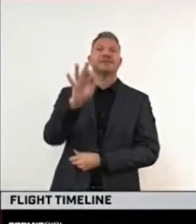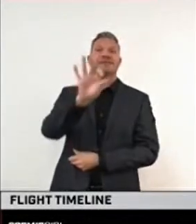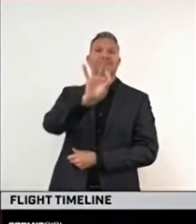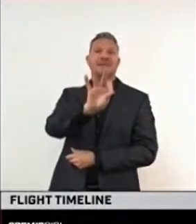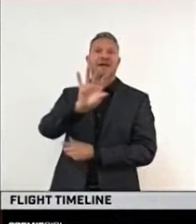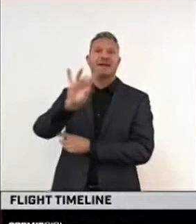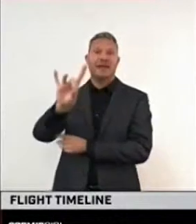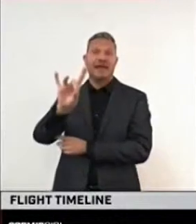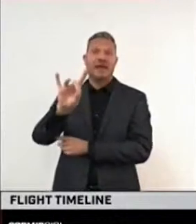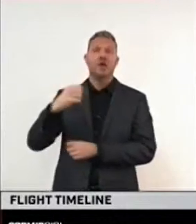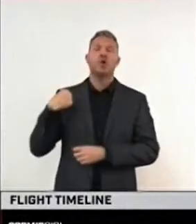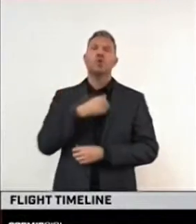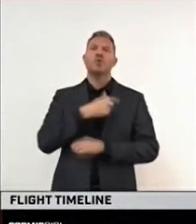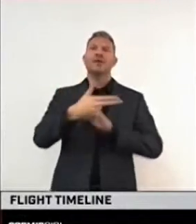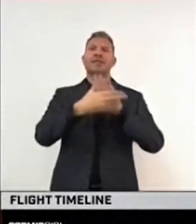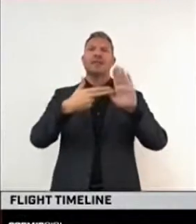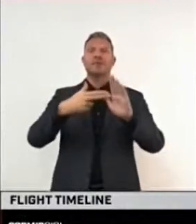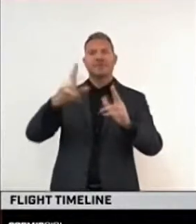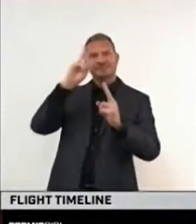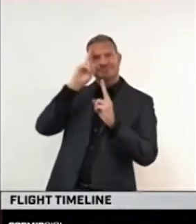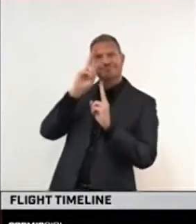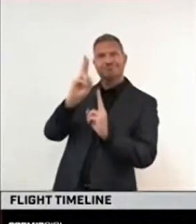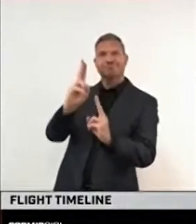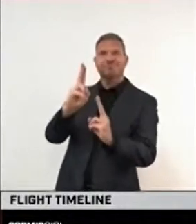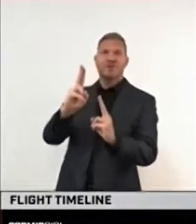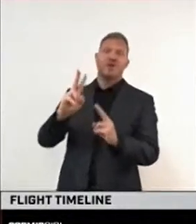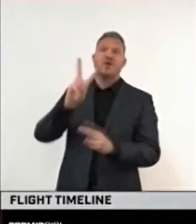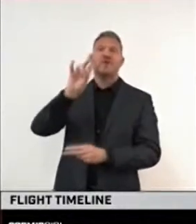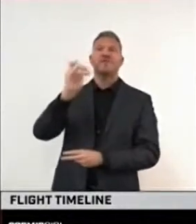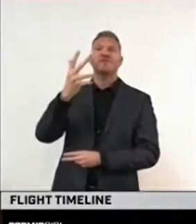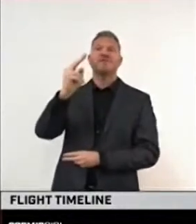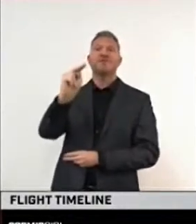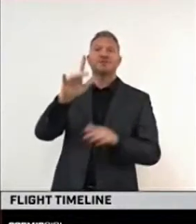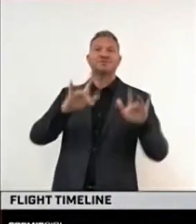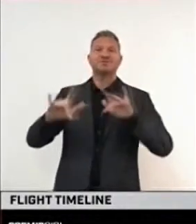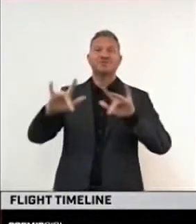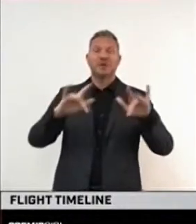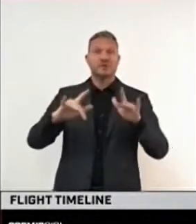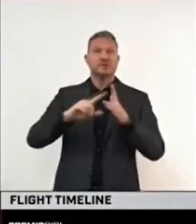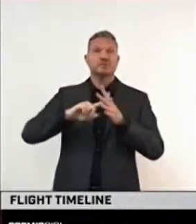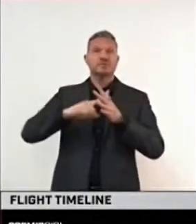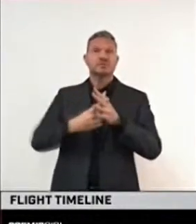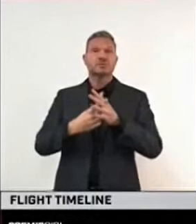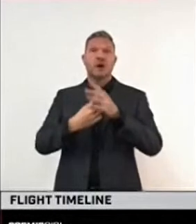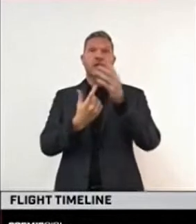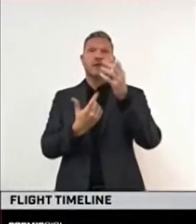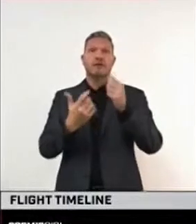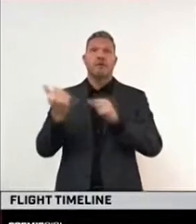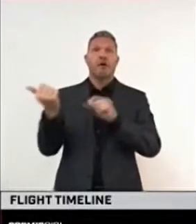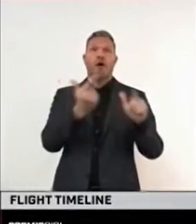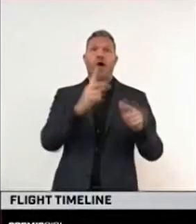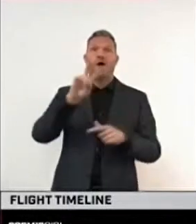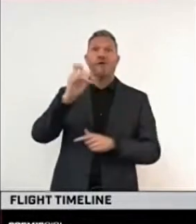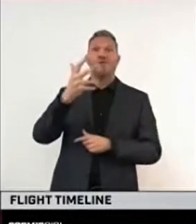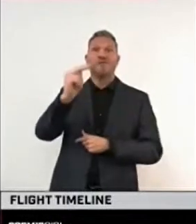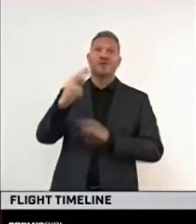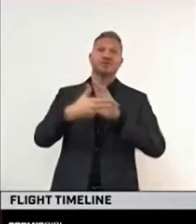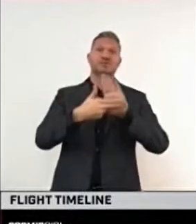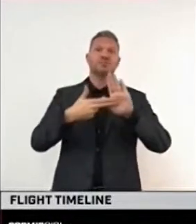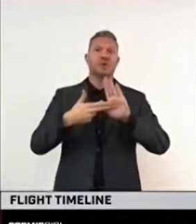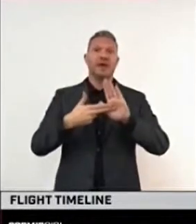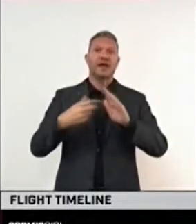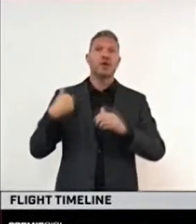the Clouds to pay homage to Virgin Records, the company that started the Virgin brand. We went around the factory here in Long Beach and let some of our